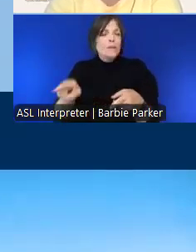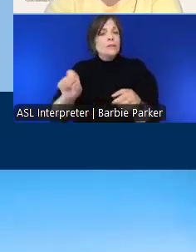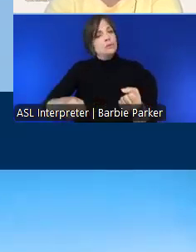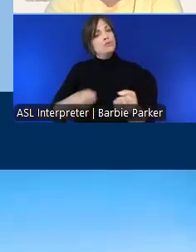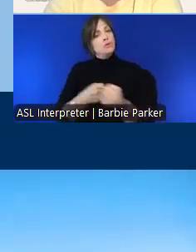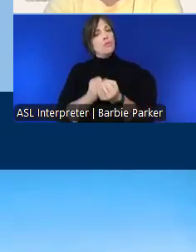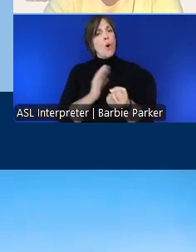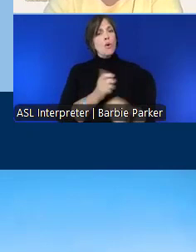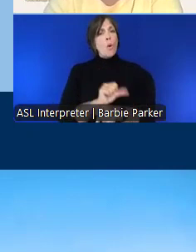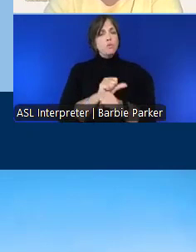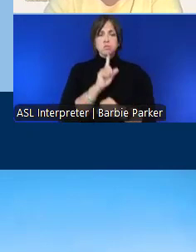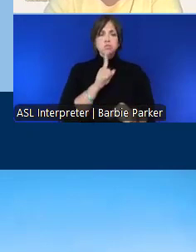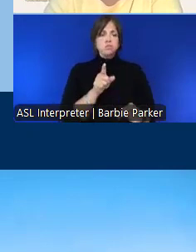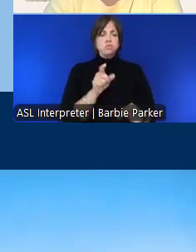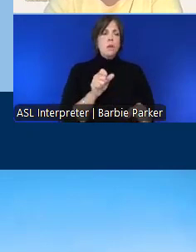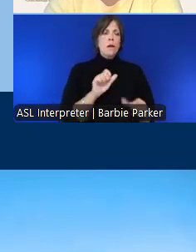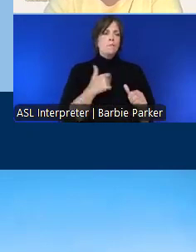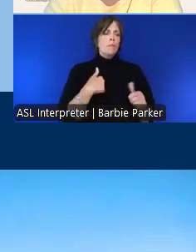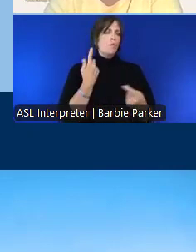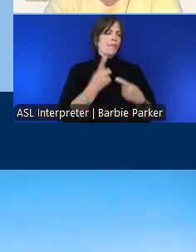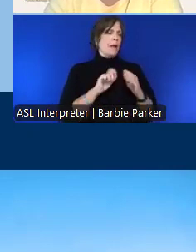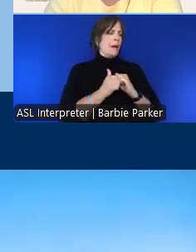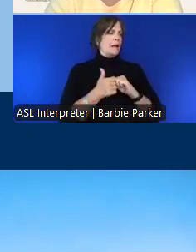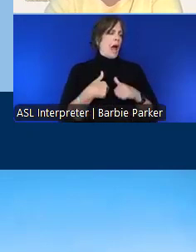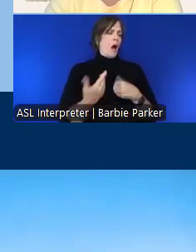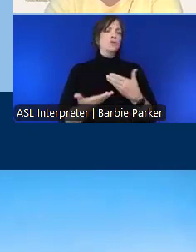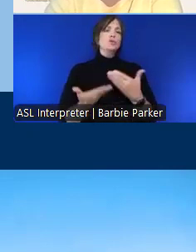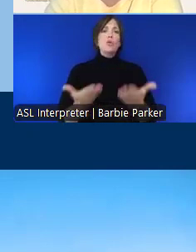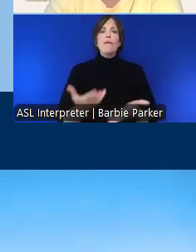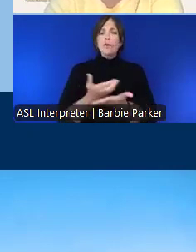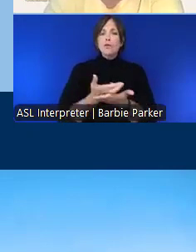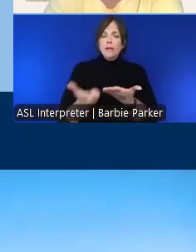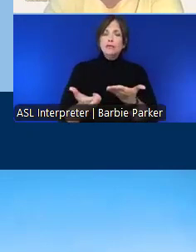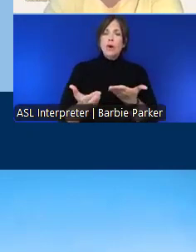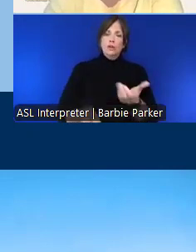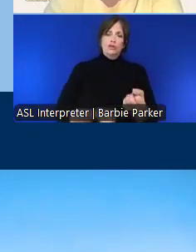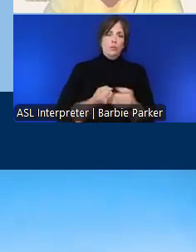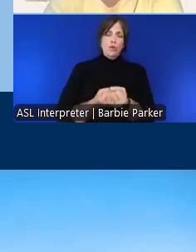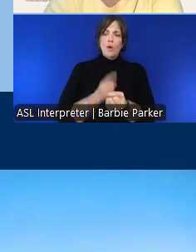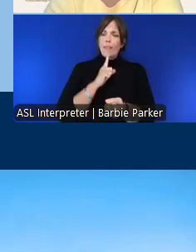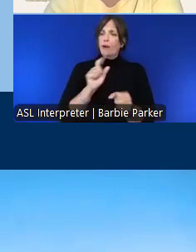about how to offer resources, support, and our potentially